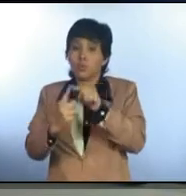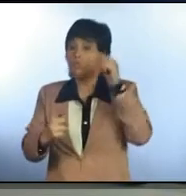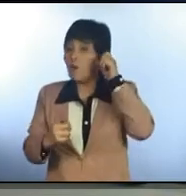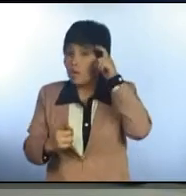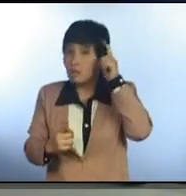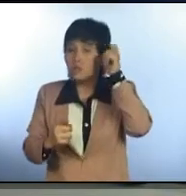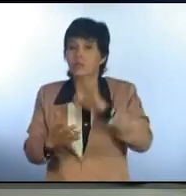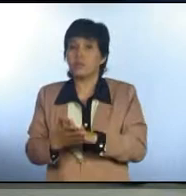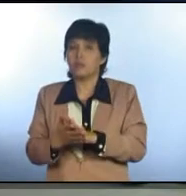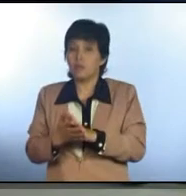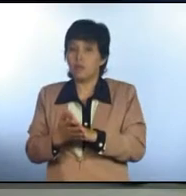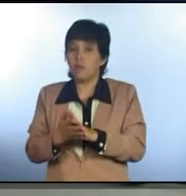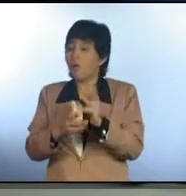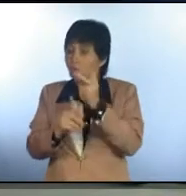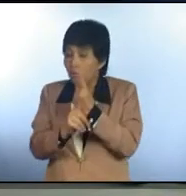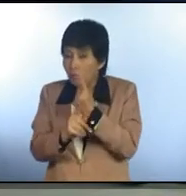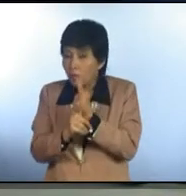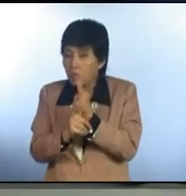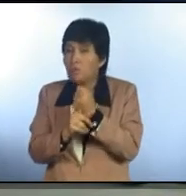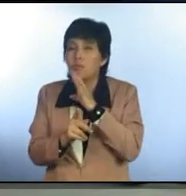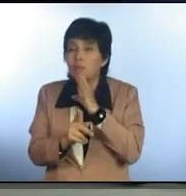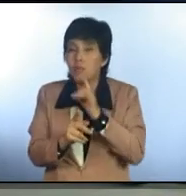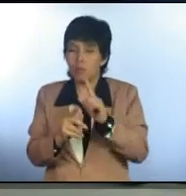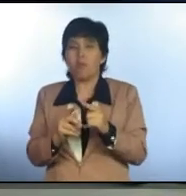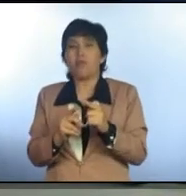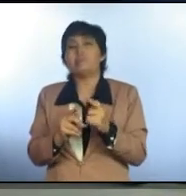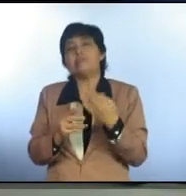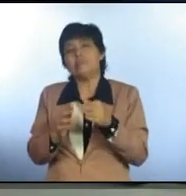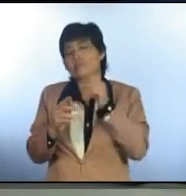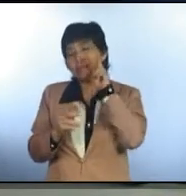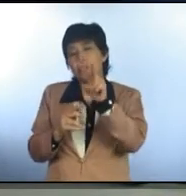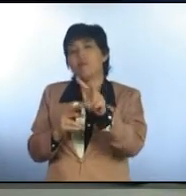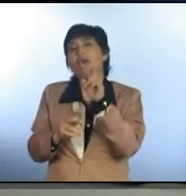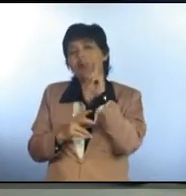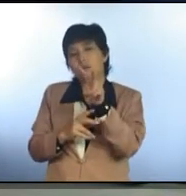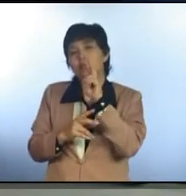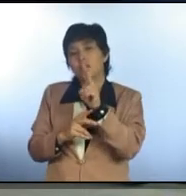understand me carefully and properly? Or are you just going through